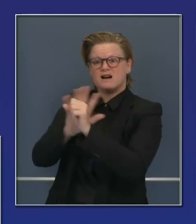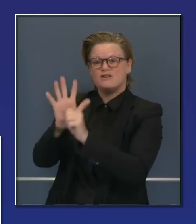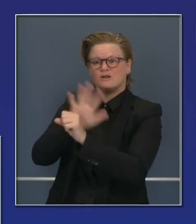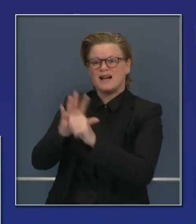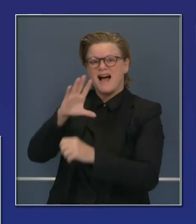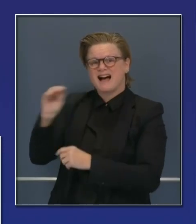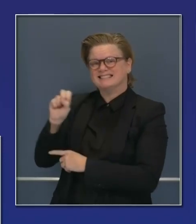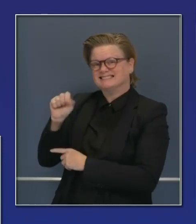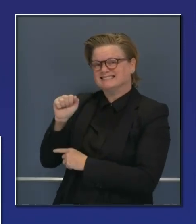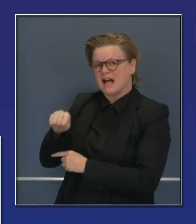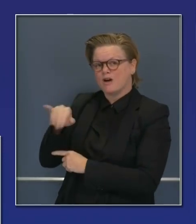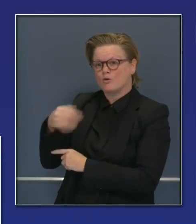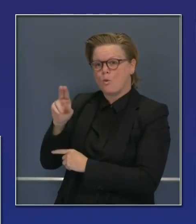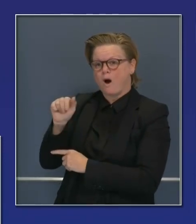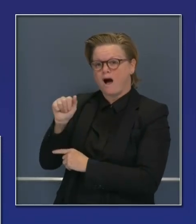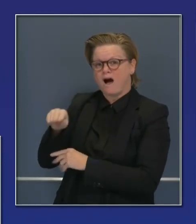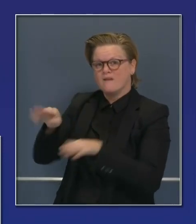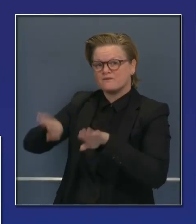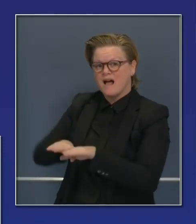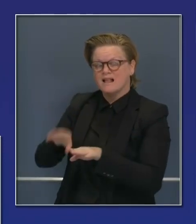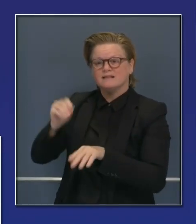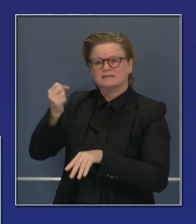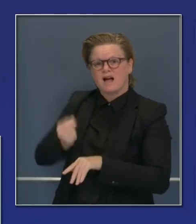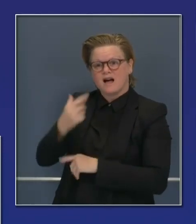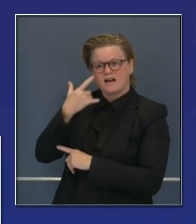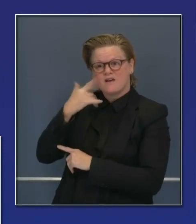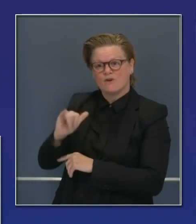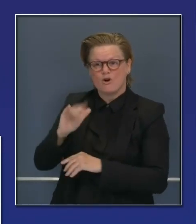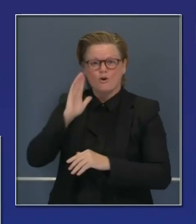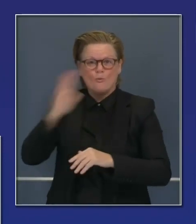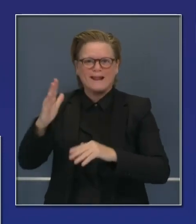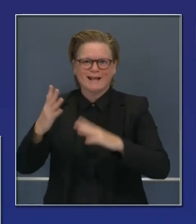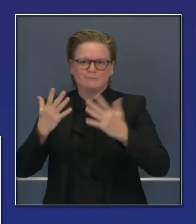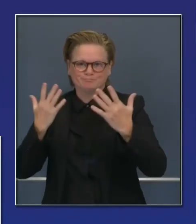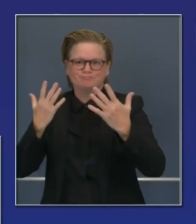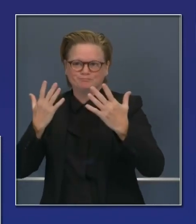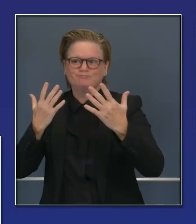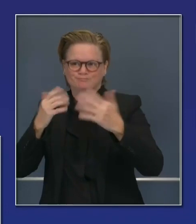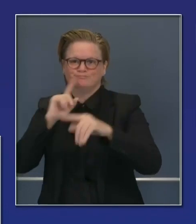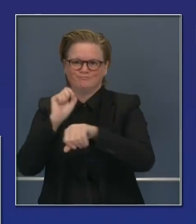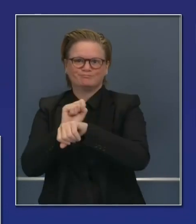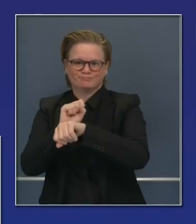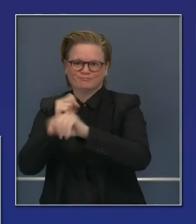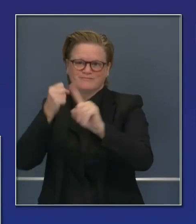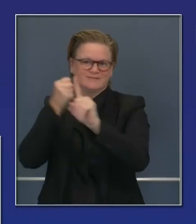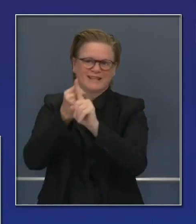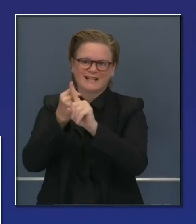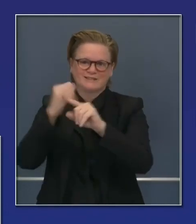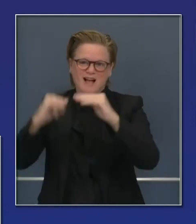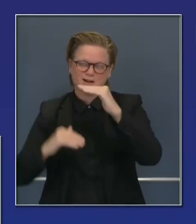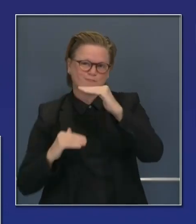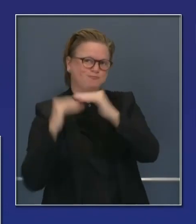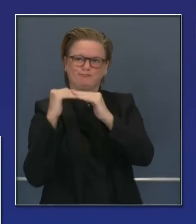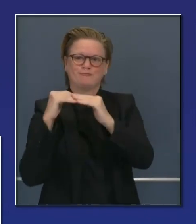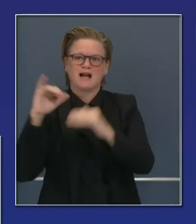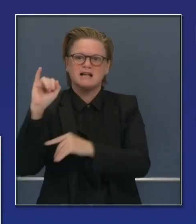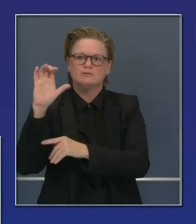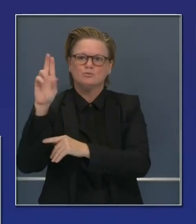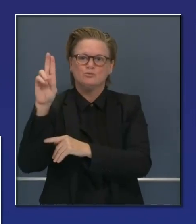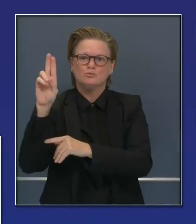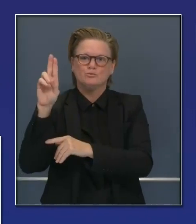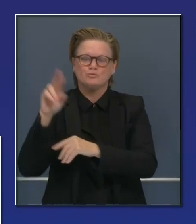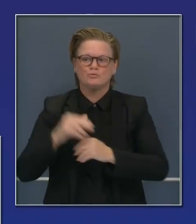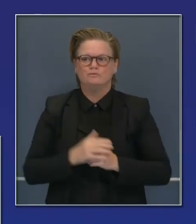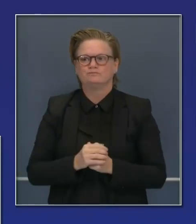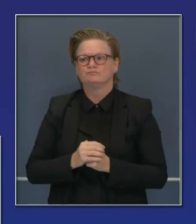will have reached that 15% or less ICU capacity. The Bay Area may have a few